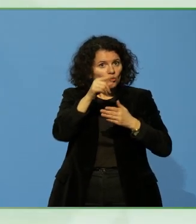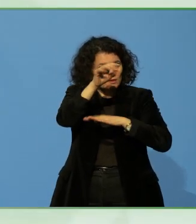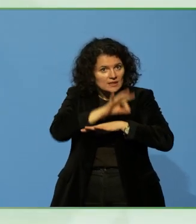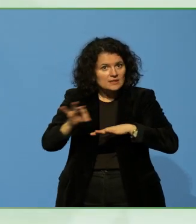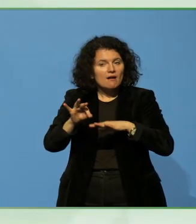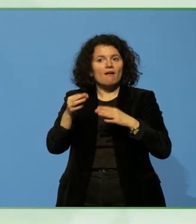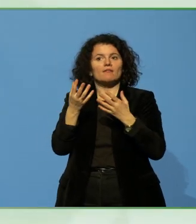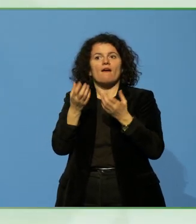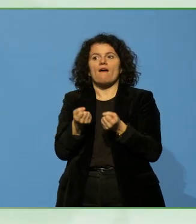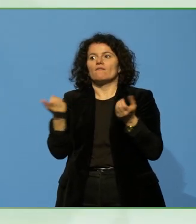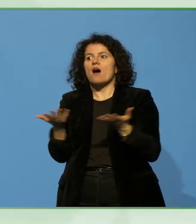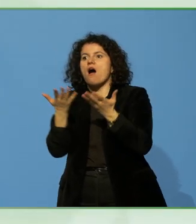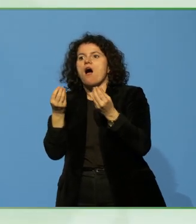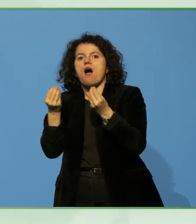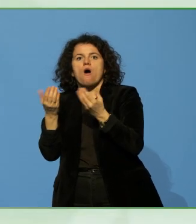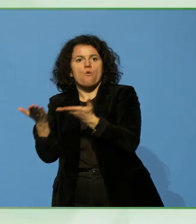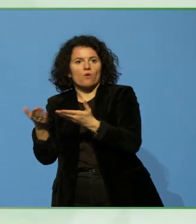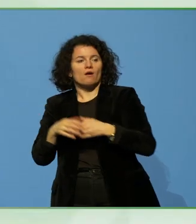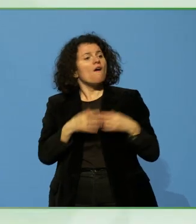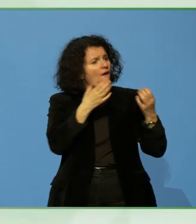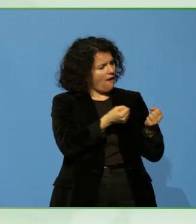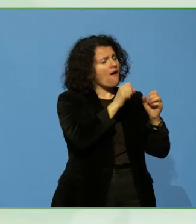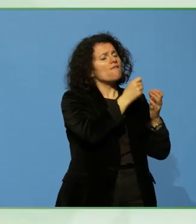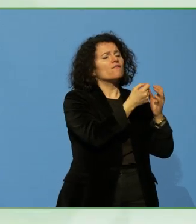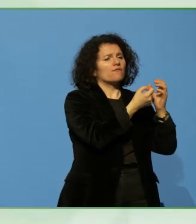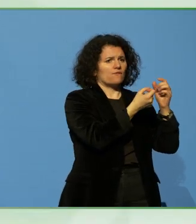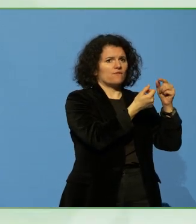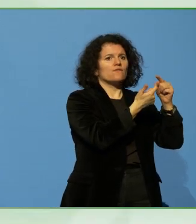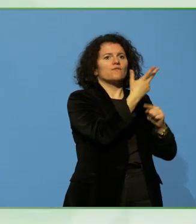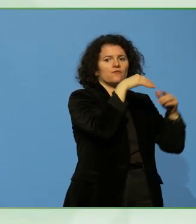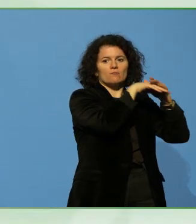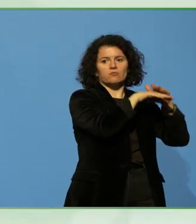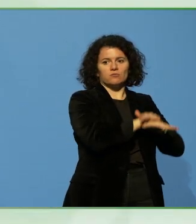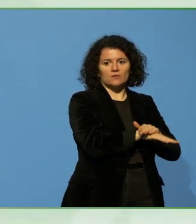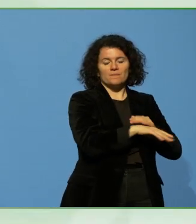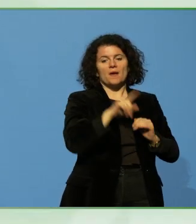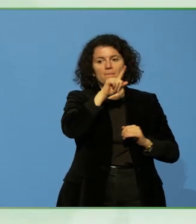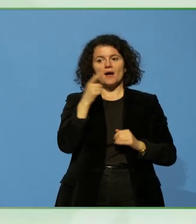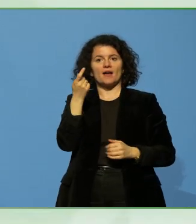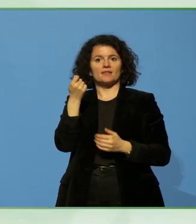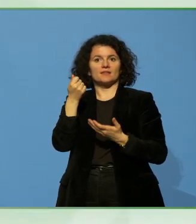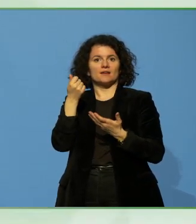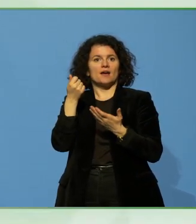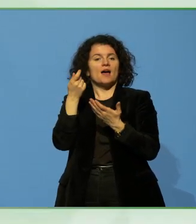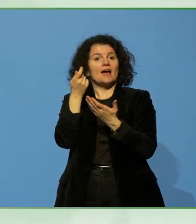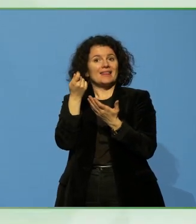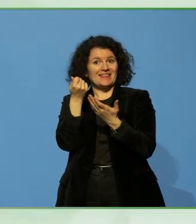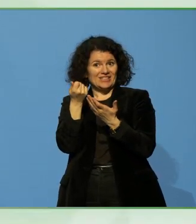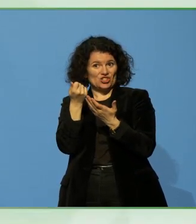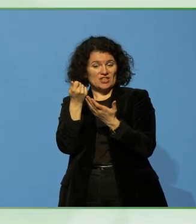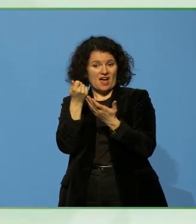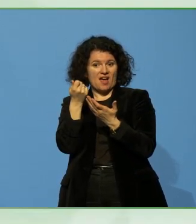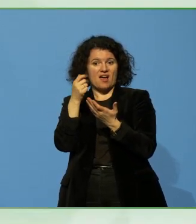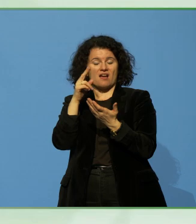solutions. The beauty of the digital euro is that since the digital euro is legal tender like